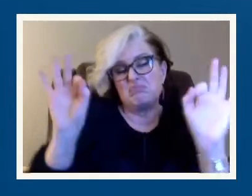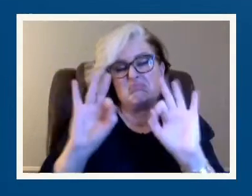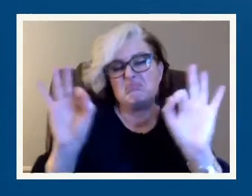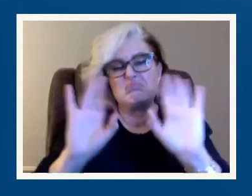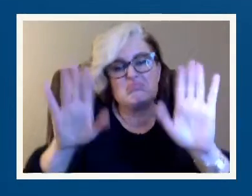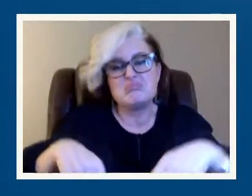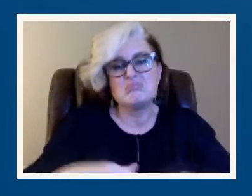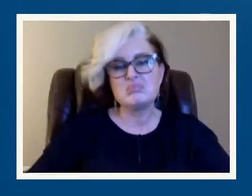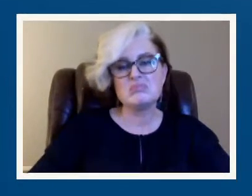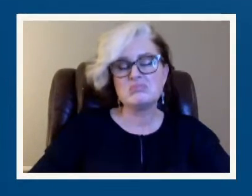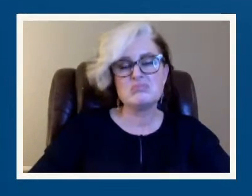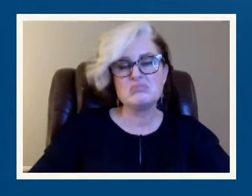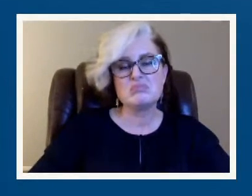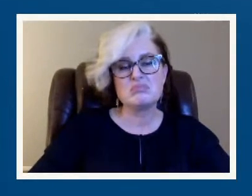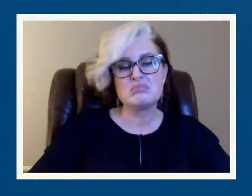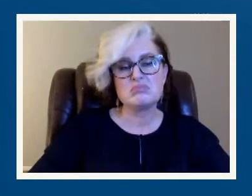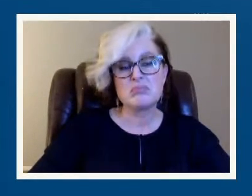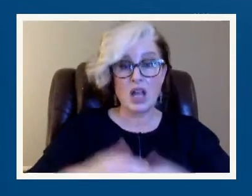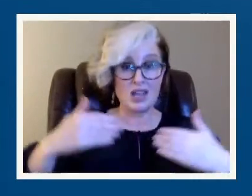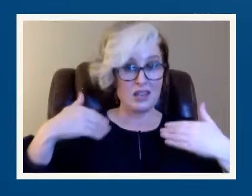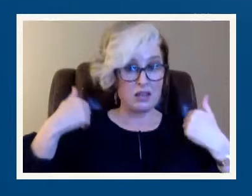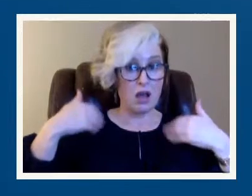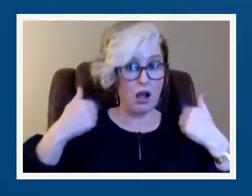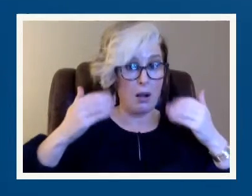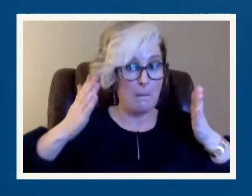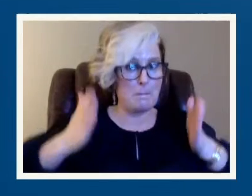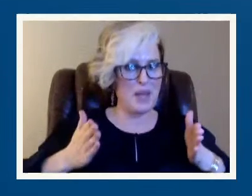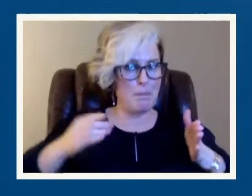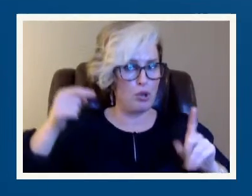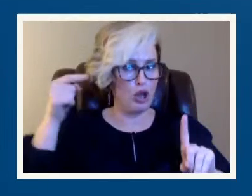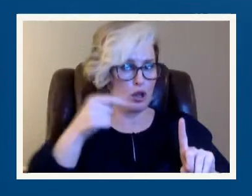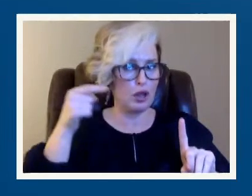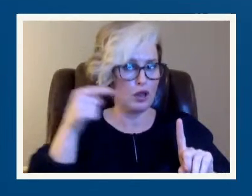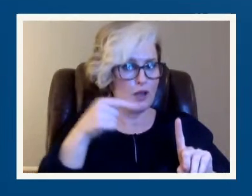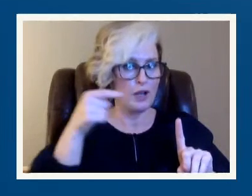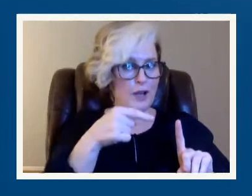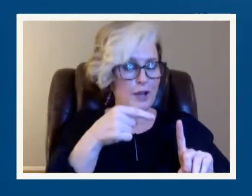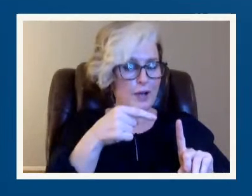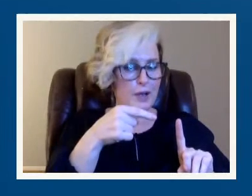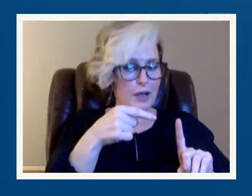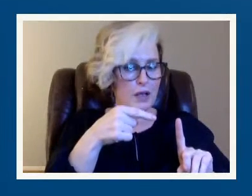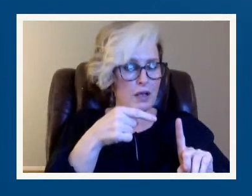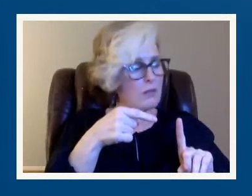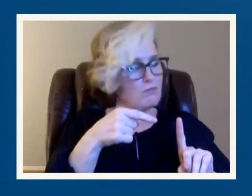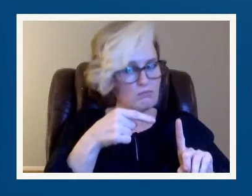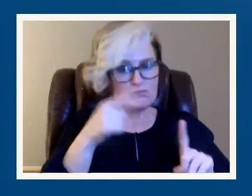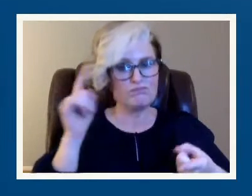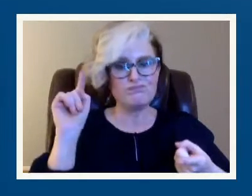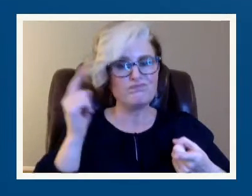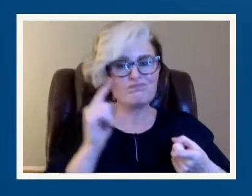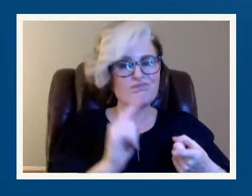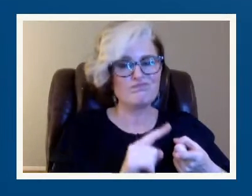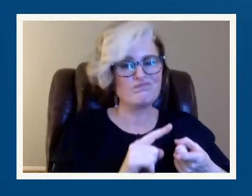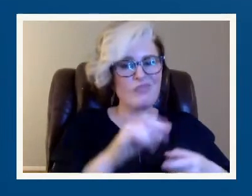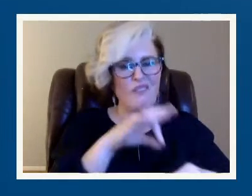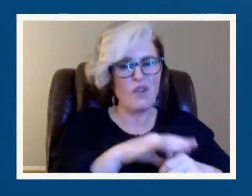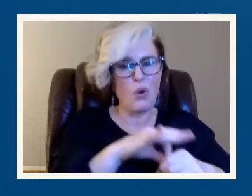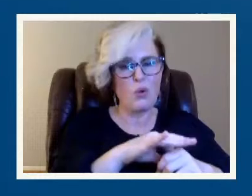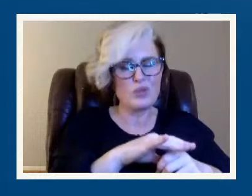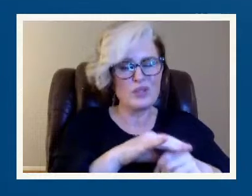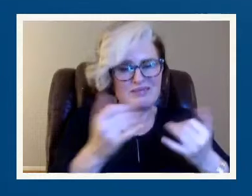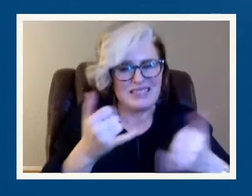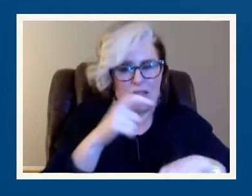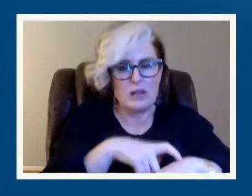much. Younger people especially are less likely to vote in midterms, and that